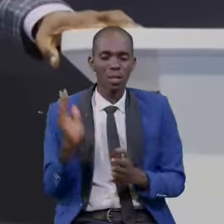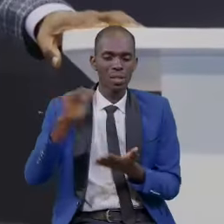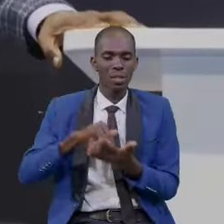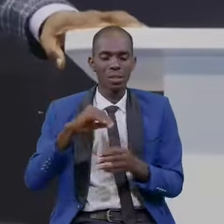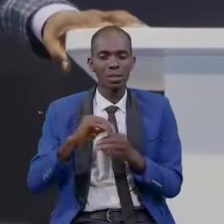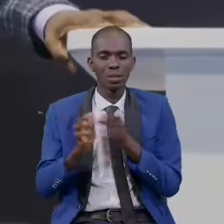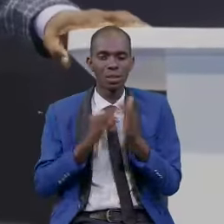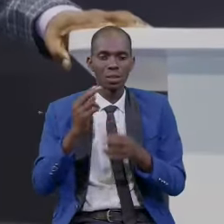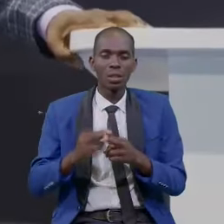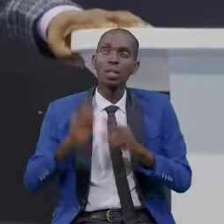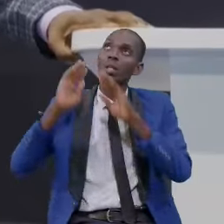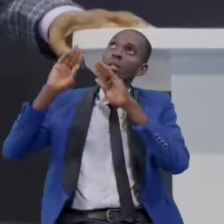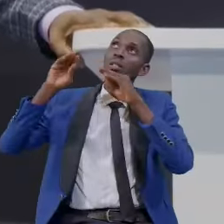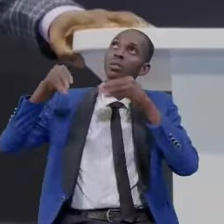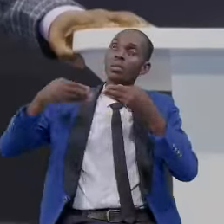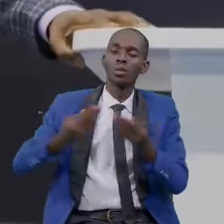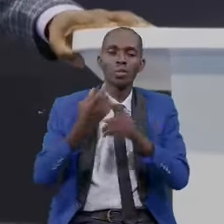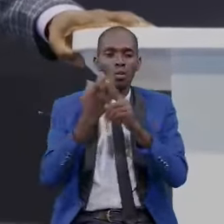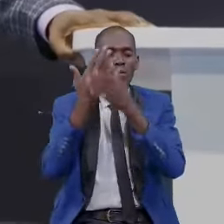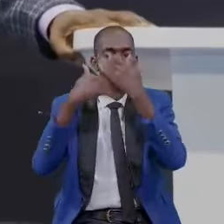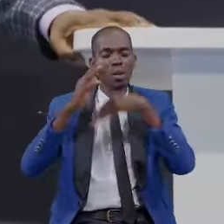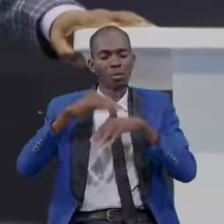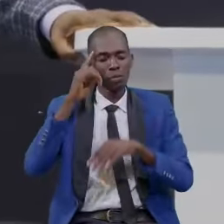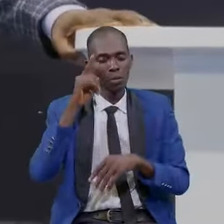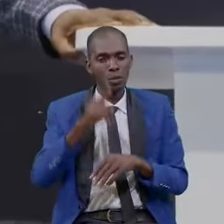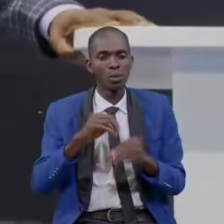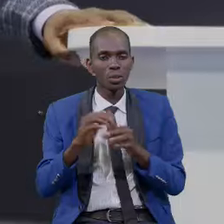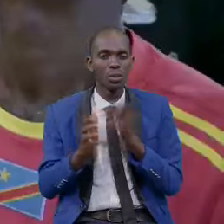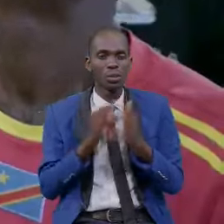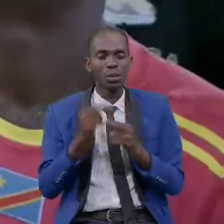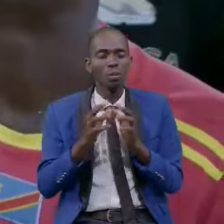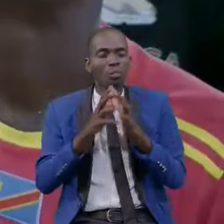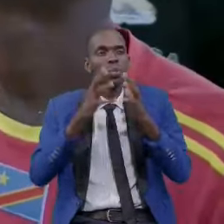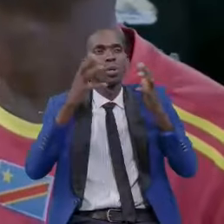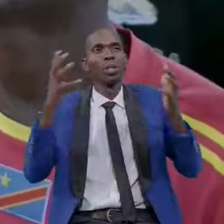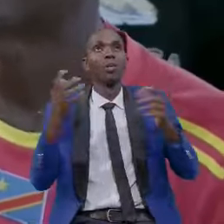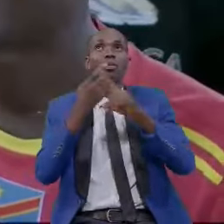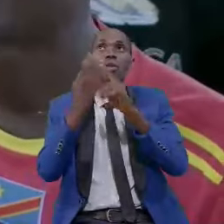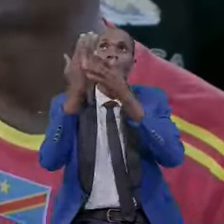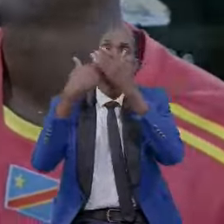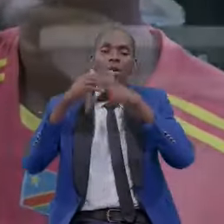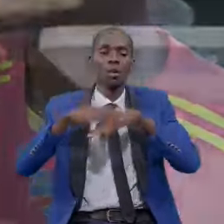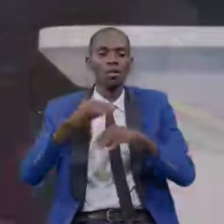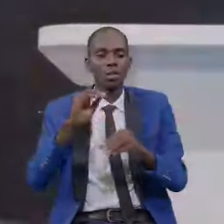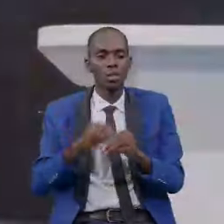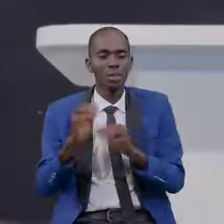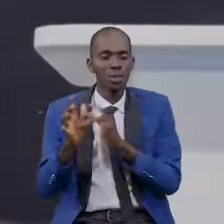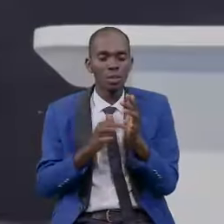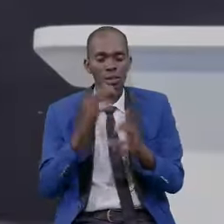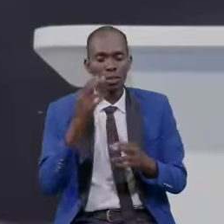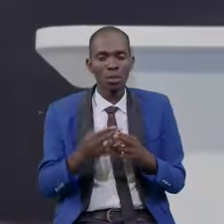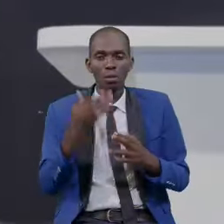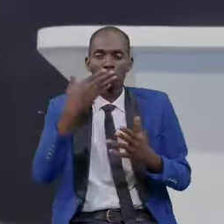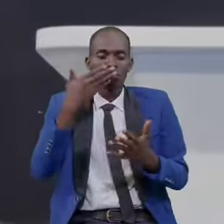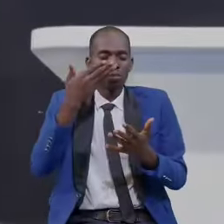Provision will come from heaven. Abundance will come from heaven. Good supply will come